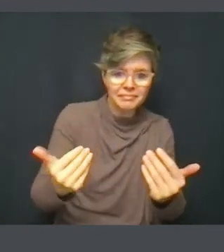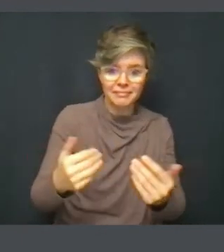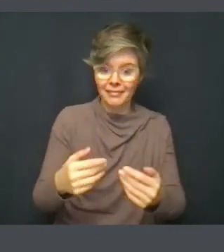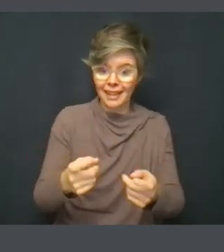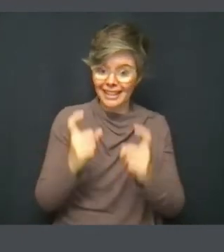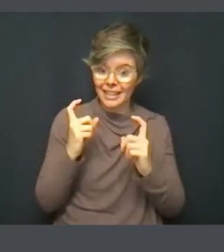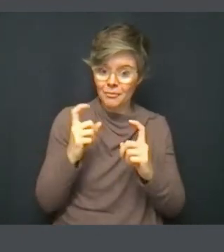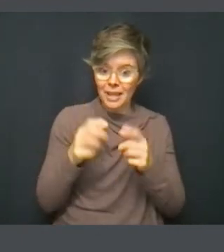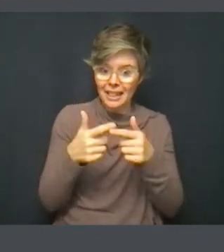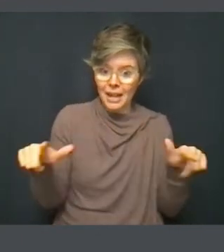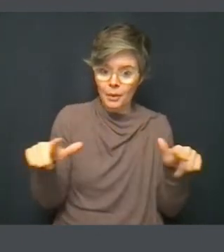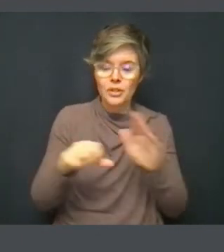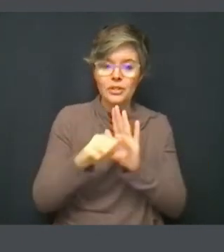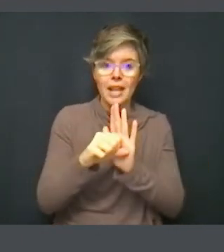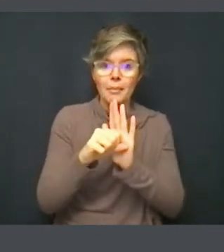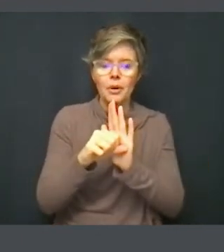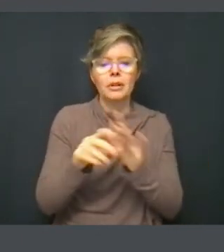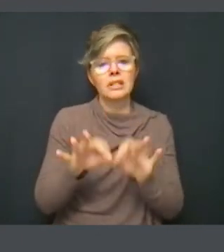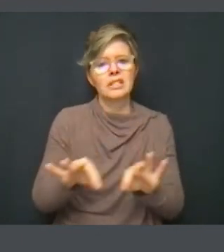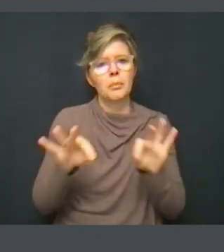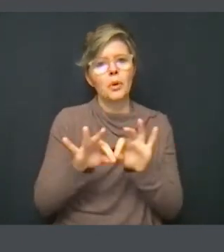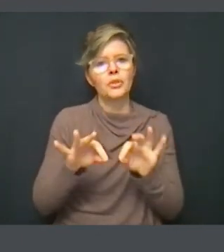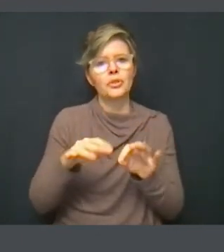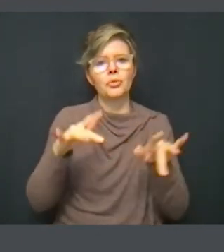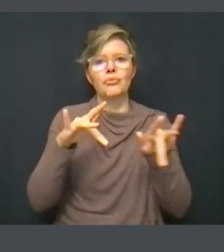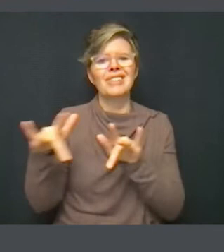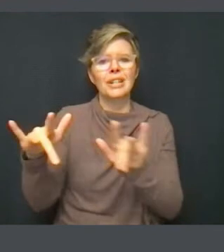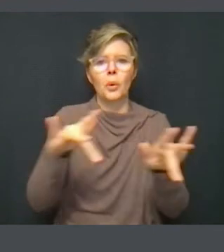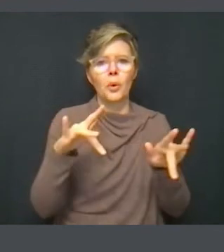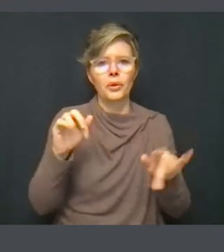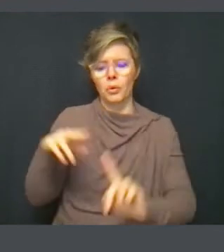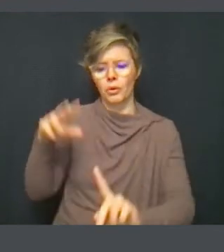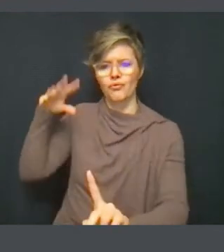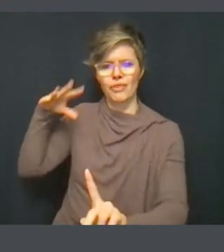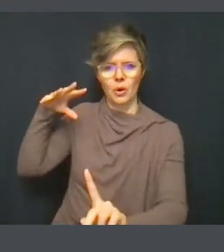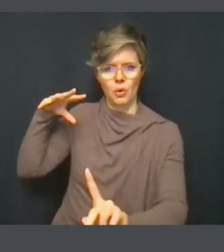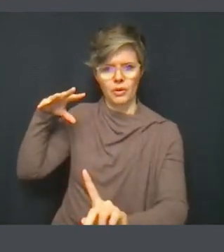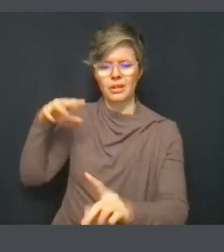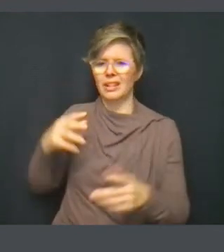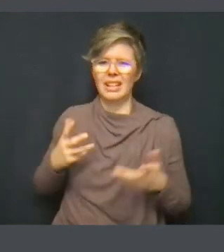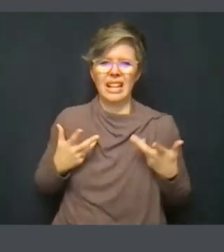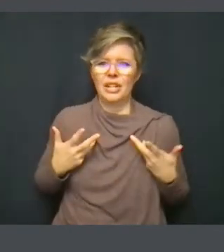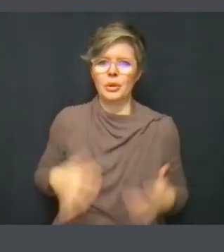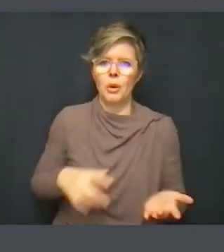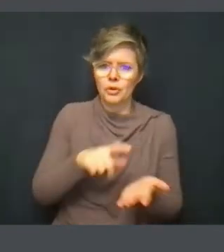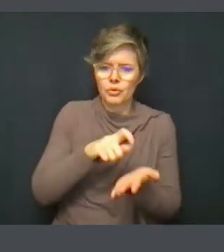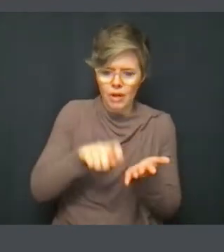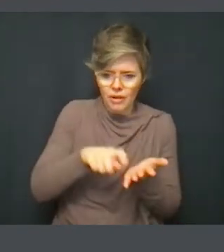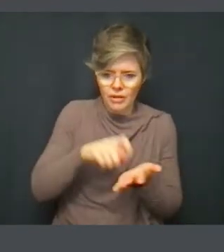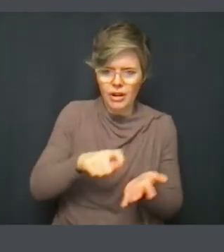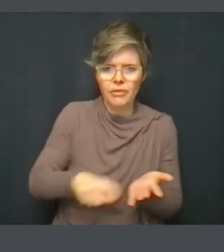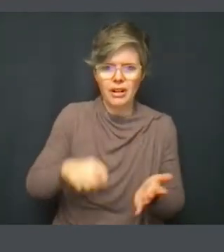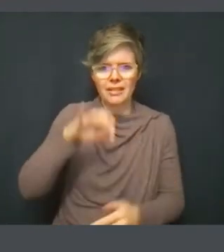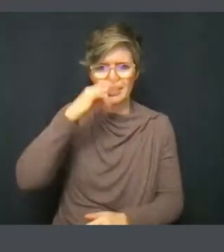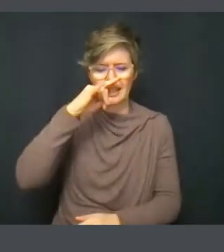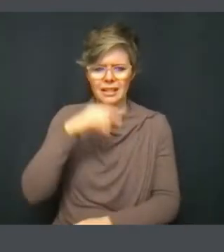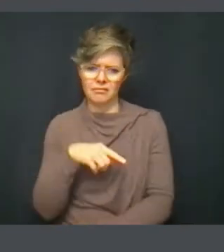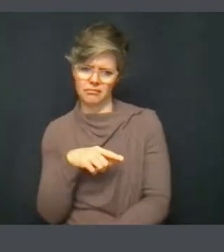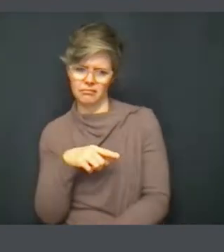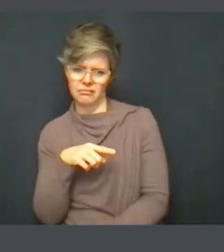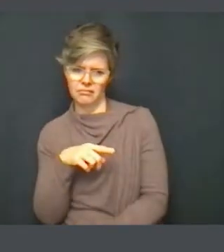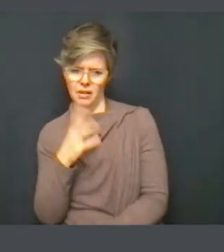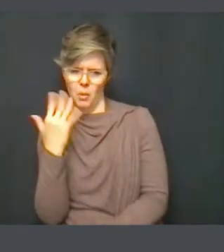the kid. You probably don't want to be writing down everything the kid says. One, because the kid's going to think that's really weird and then you're not listening to them. And